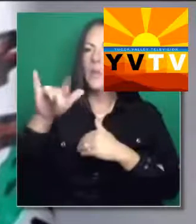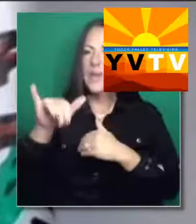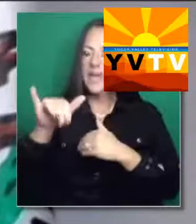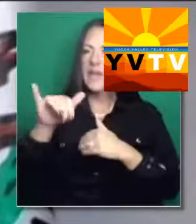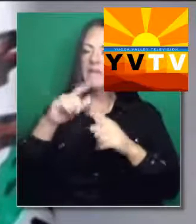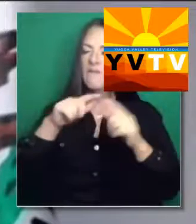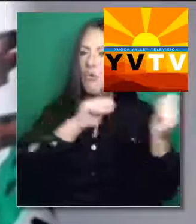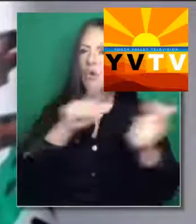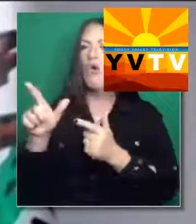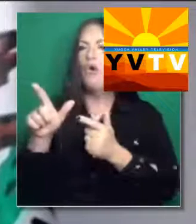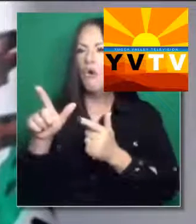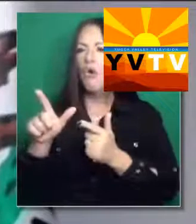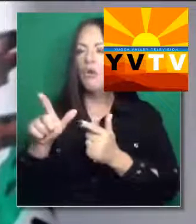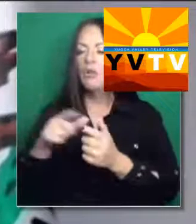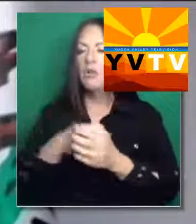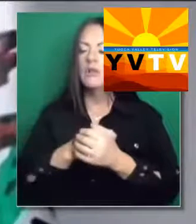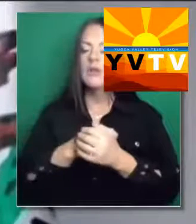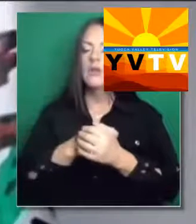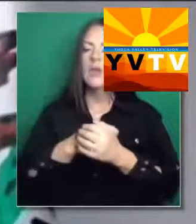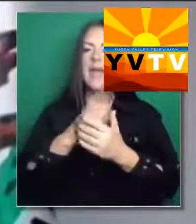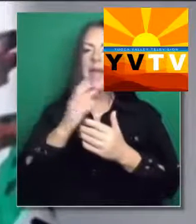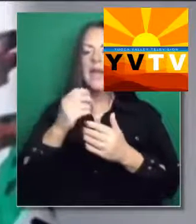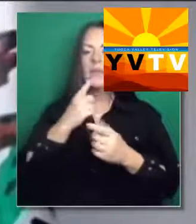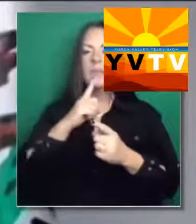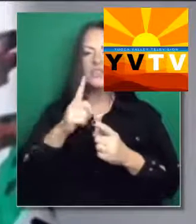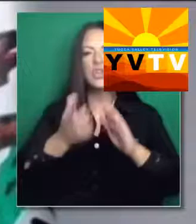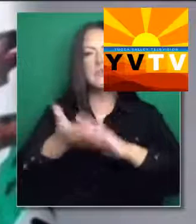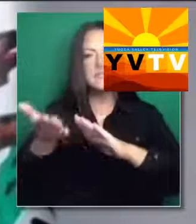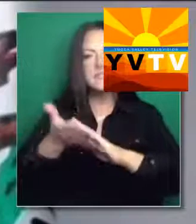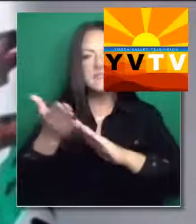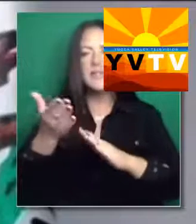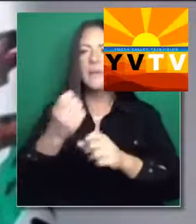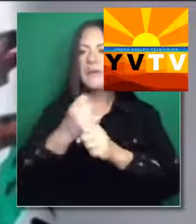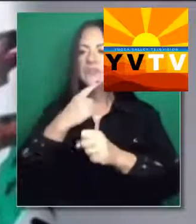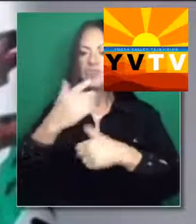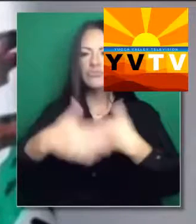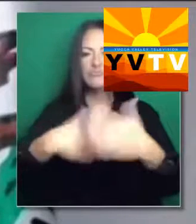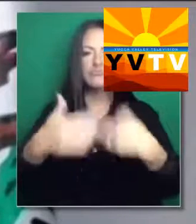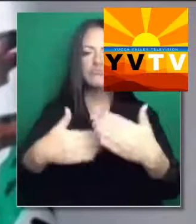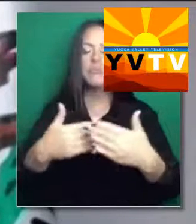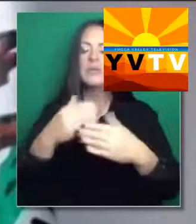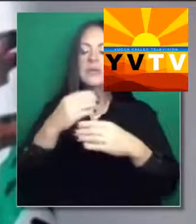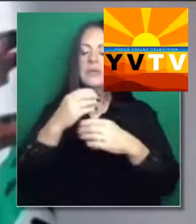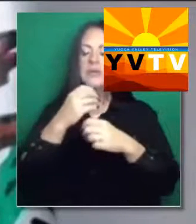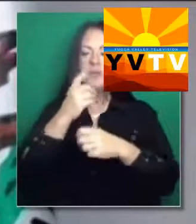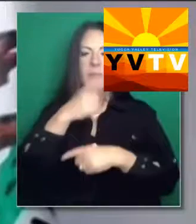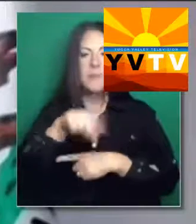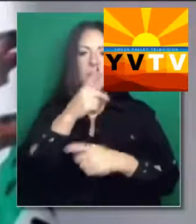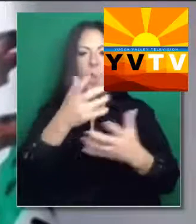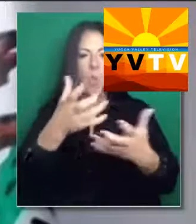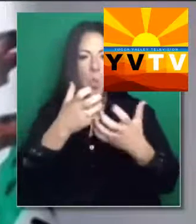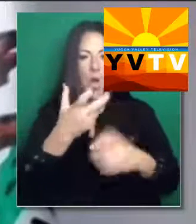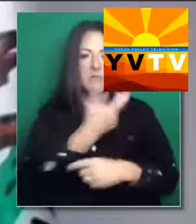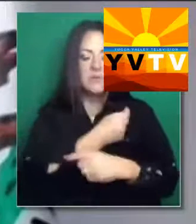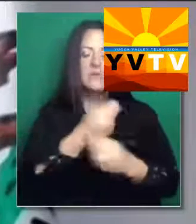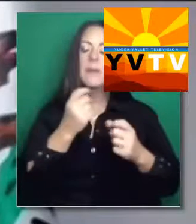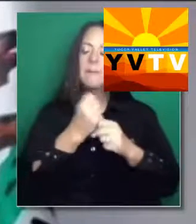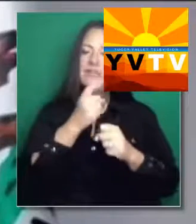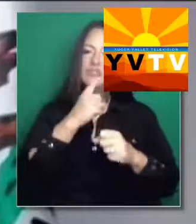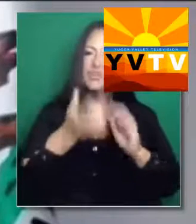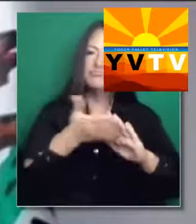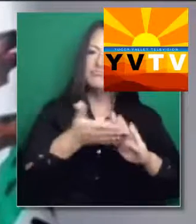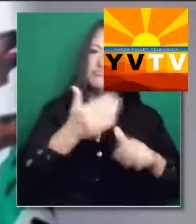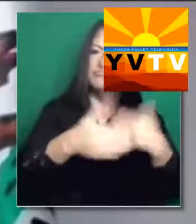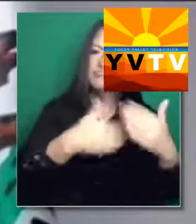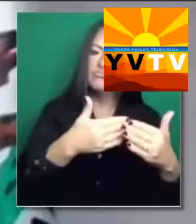response, but also that facilitate those to get vaccinated. So I don't see this as a problem of